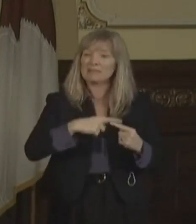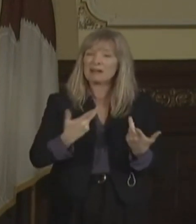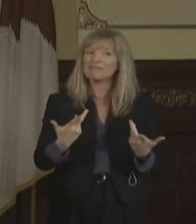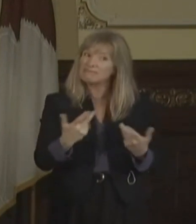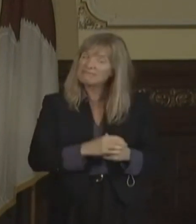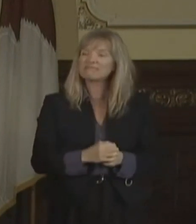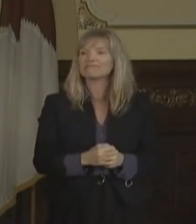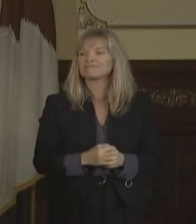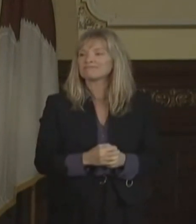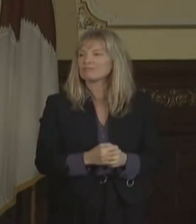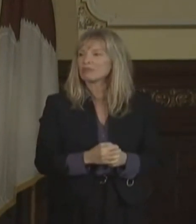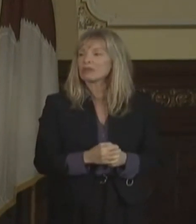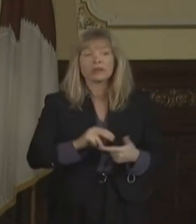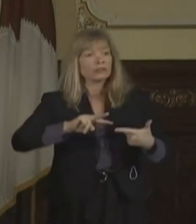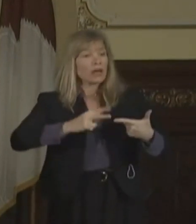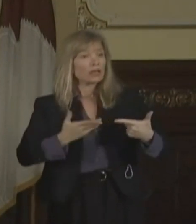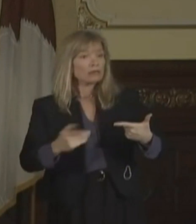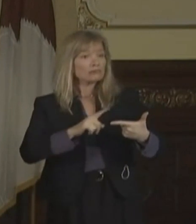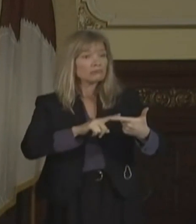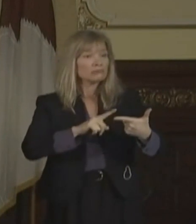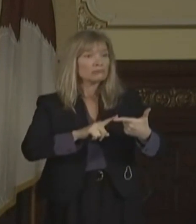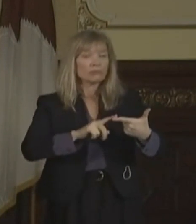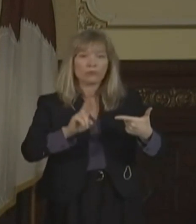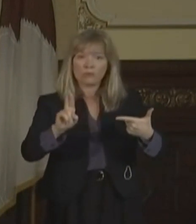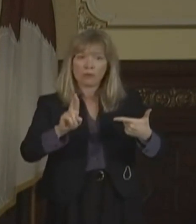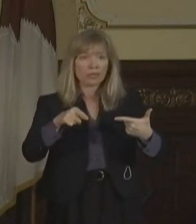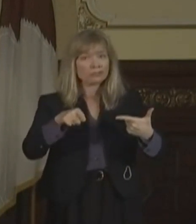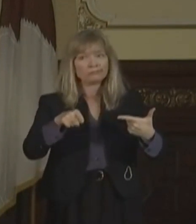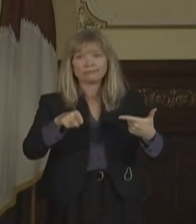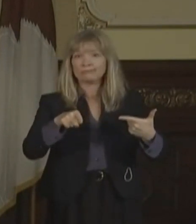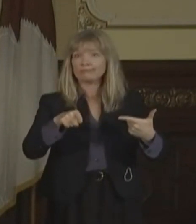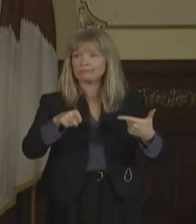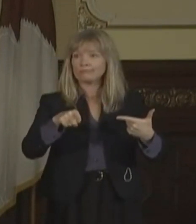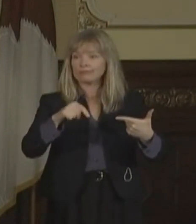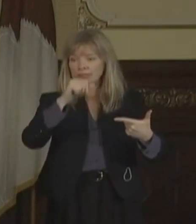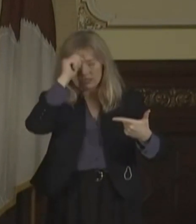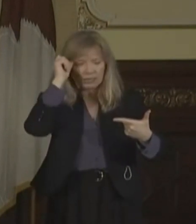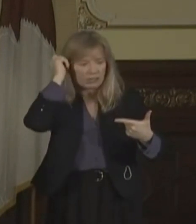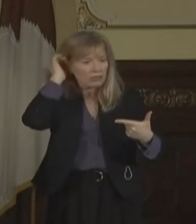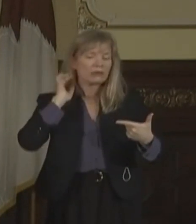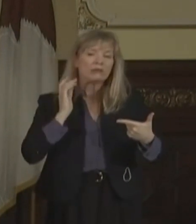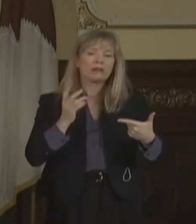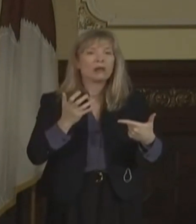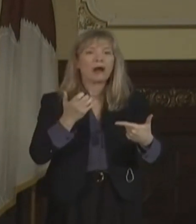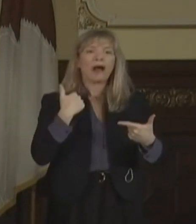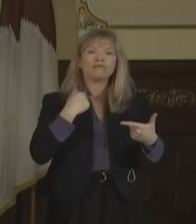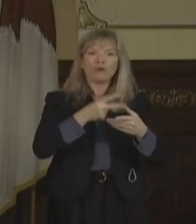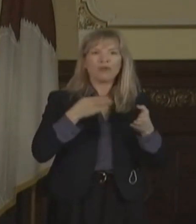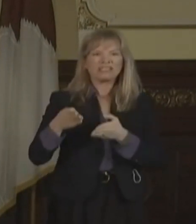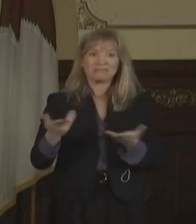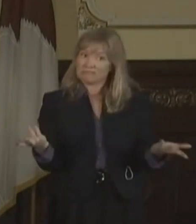account of. The second is that, you know, the Republicans are want to have it both ways, right? They